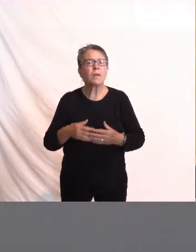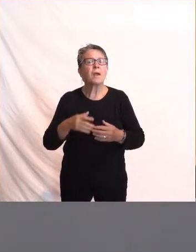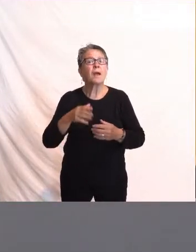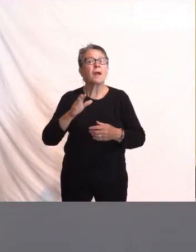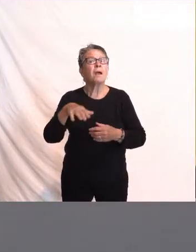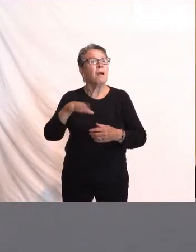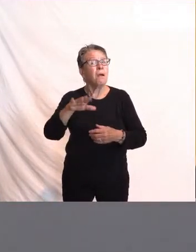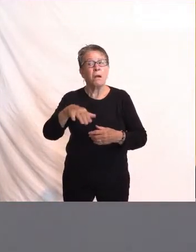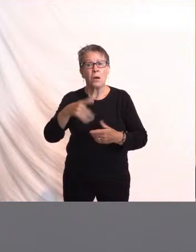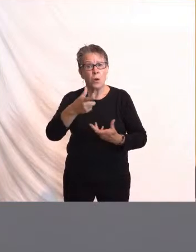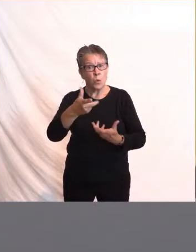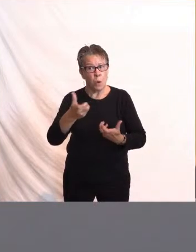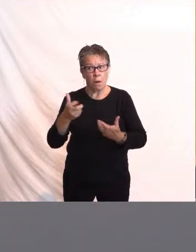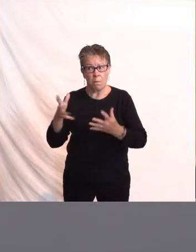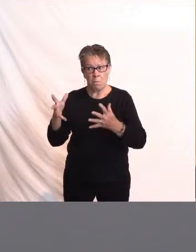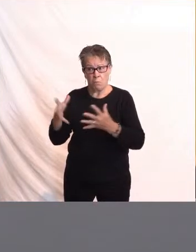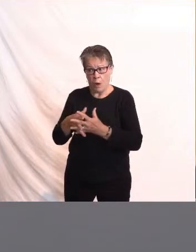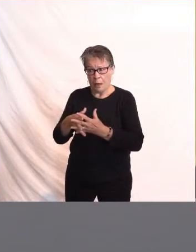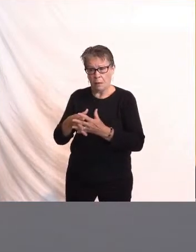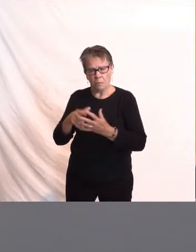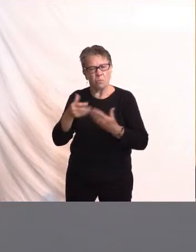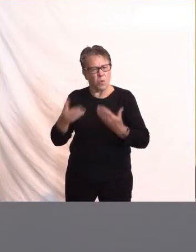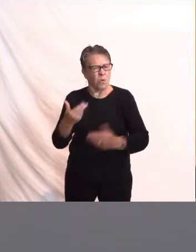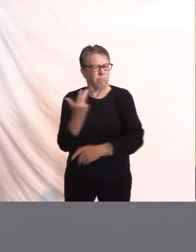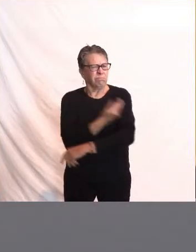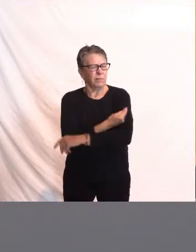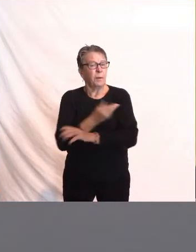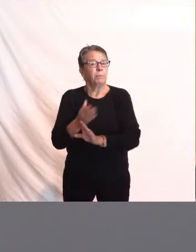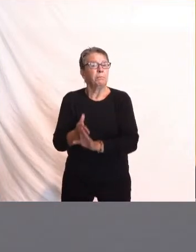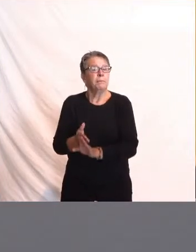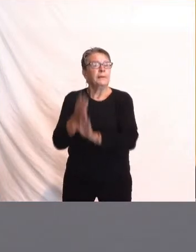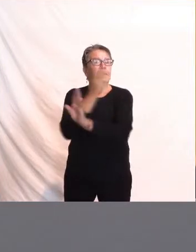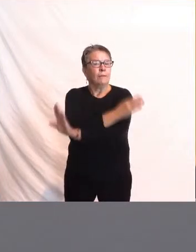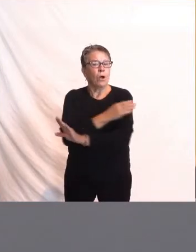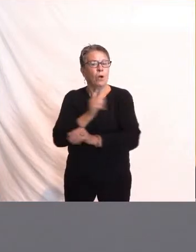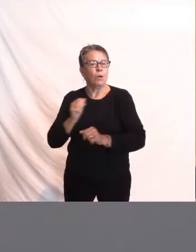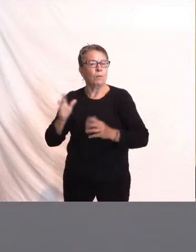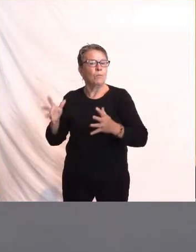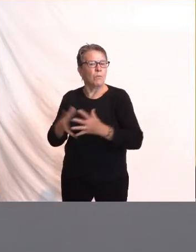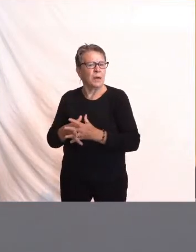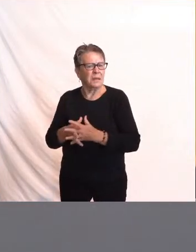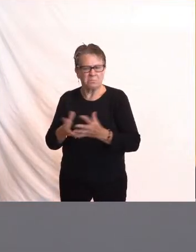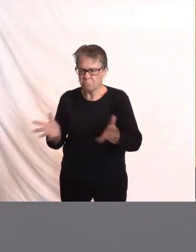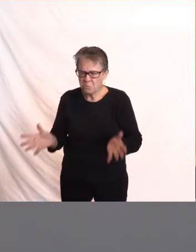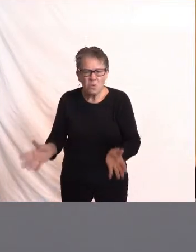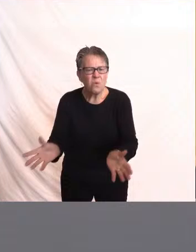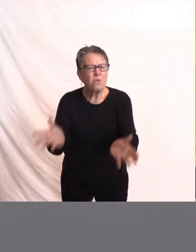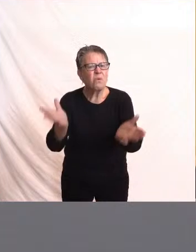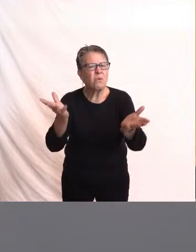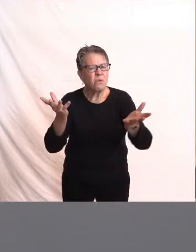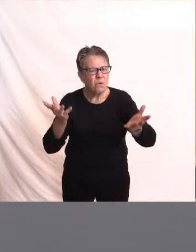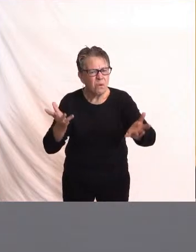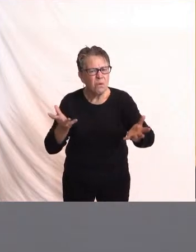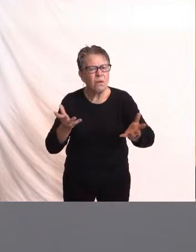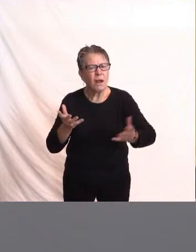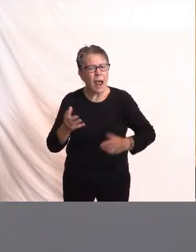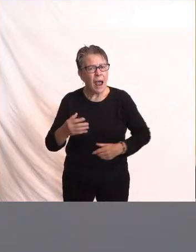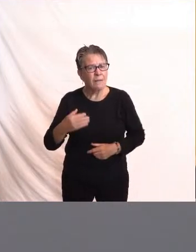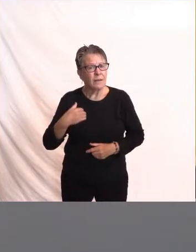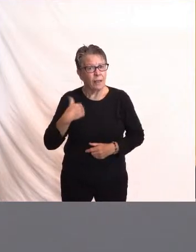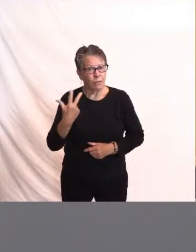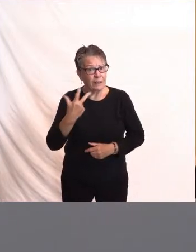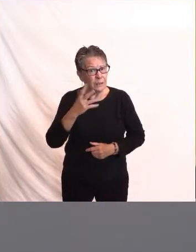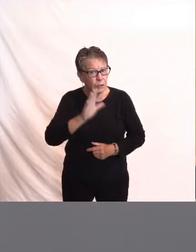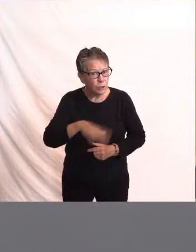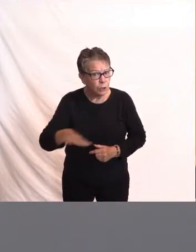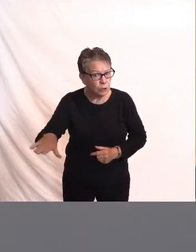children between the ages of 18 and 24, 2 young women and a young man, and as soon as they were eligible to get the vaccine, I encouraged them